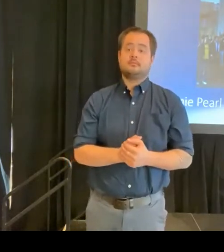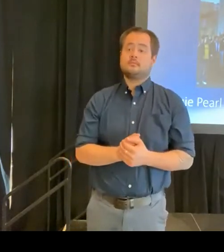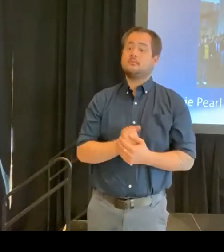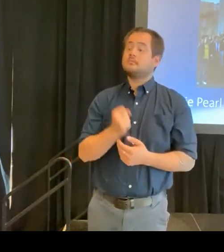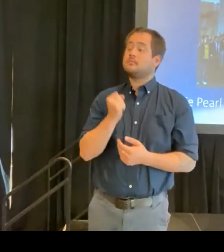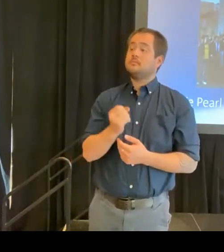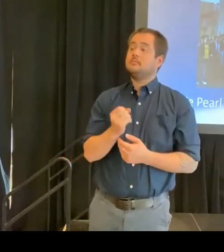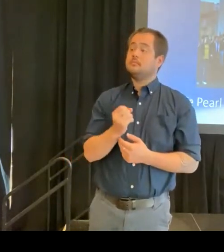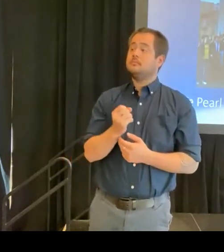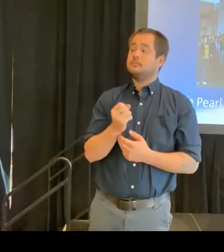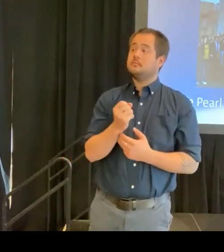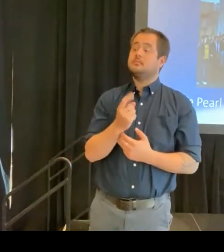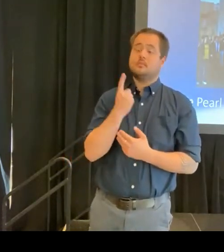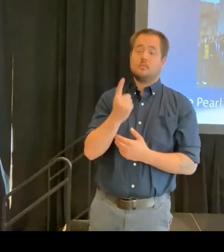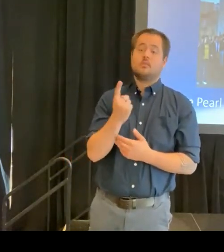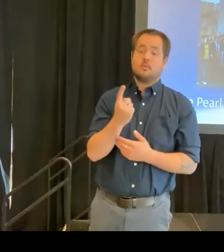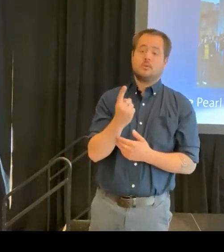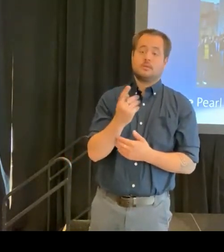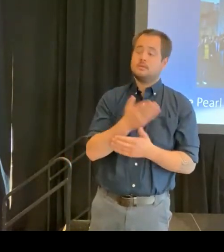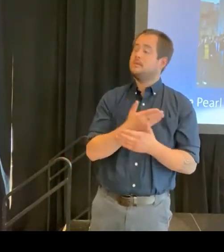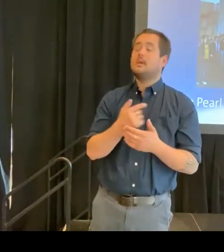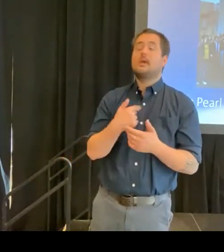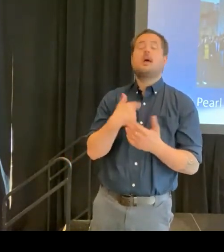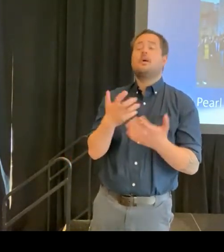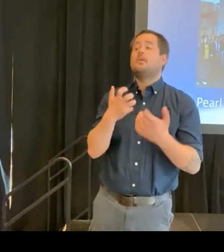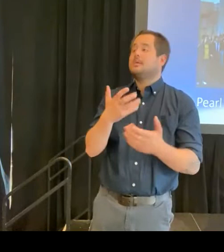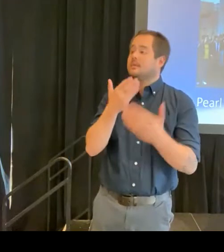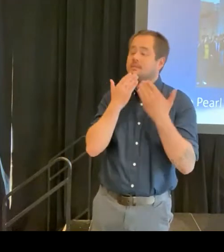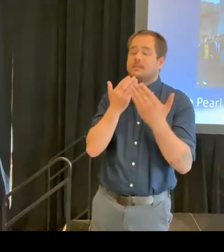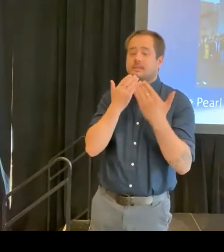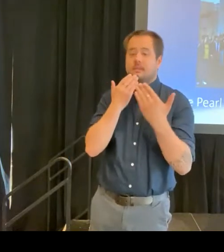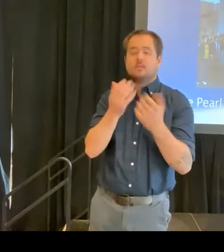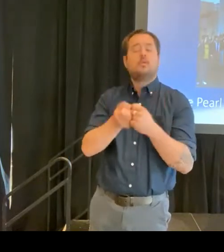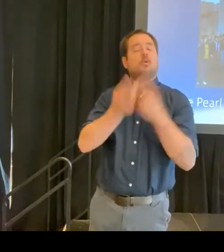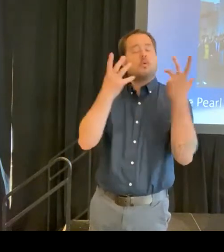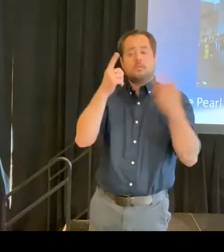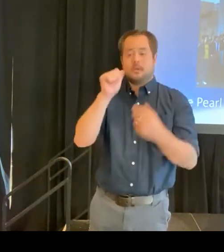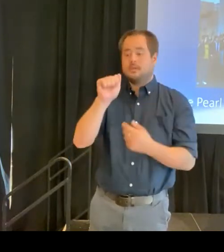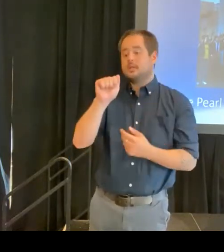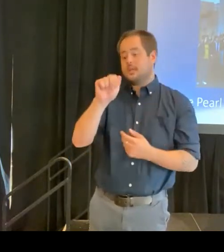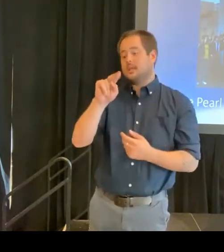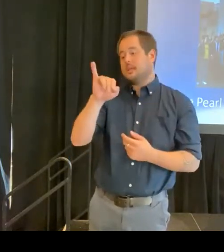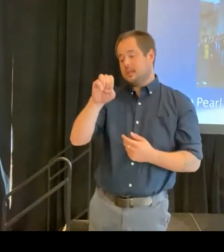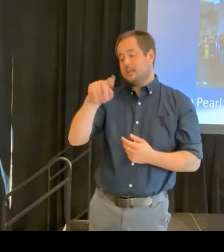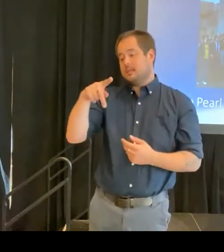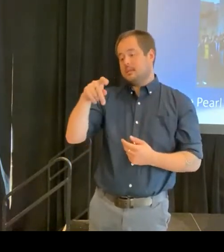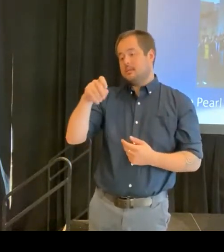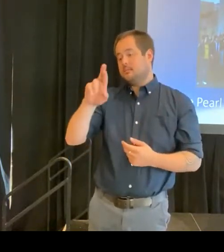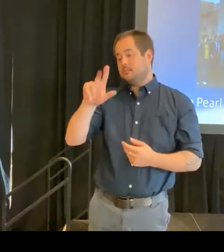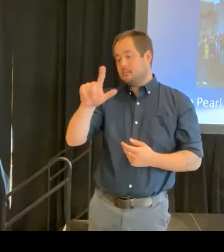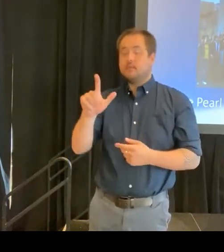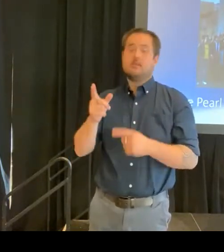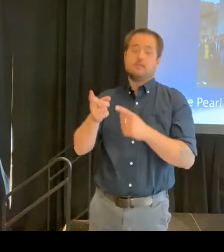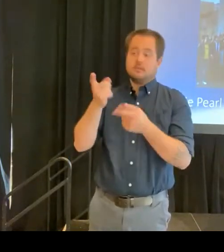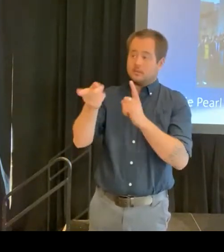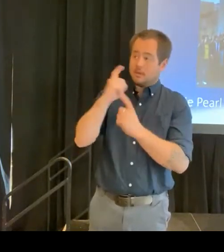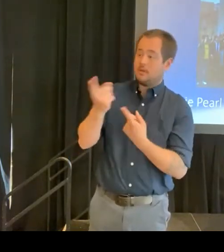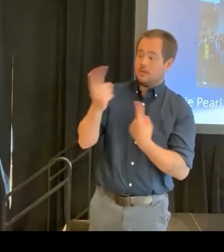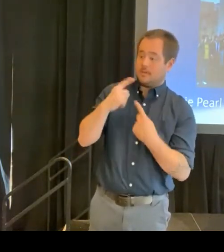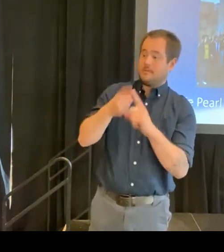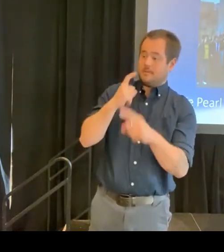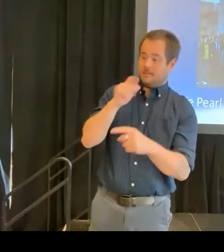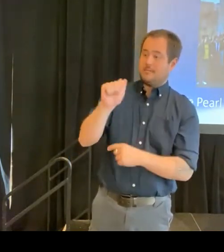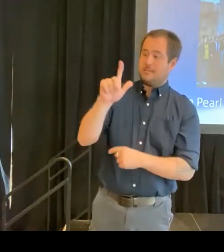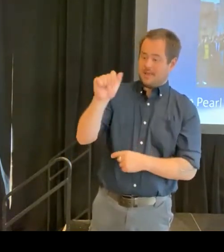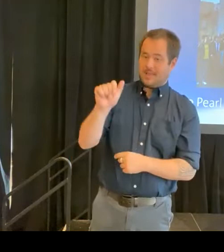So, one, thanks so much, Annie Pearl Avery, for coming down from Alabama by bus, but she still does the